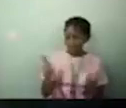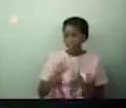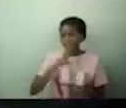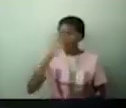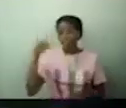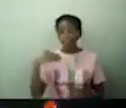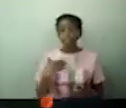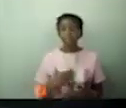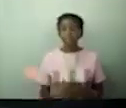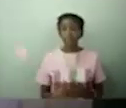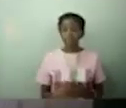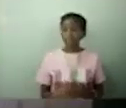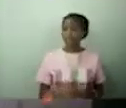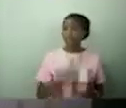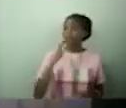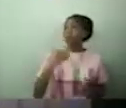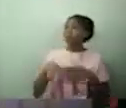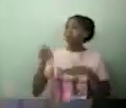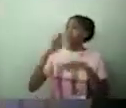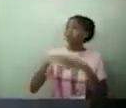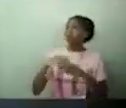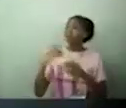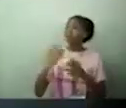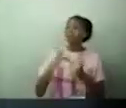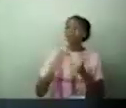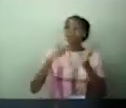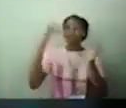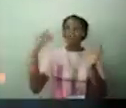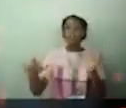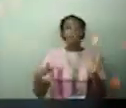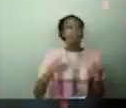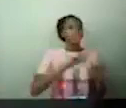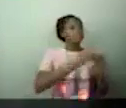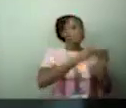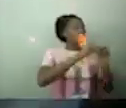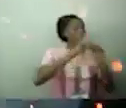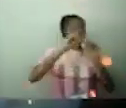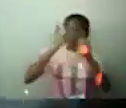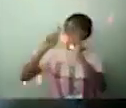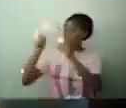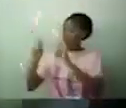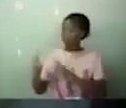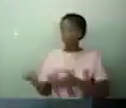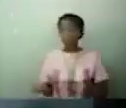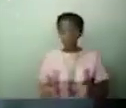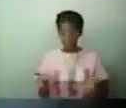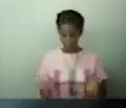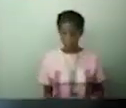this PCC building, the cost, the sponsoring that they have given us to come for the conference,